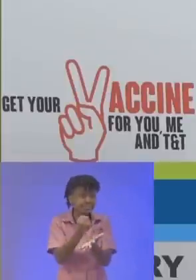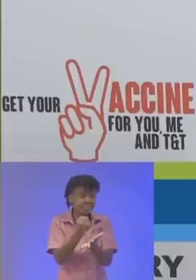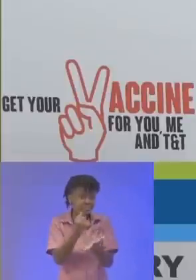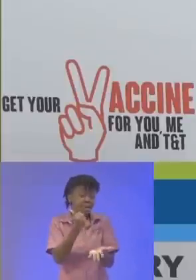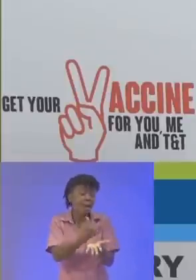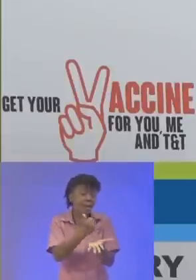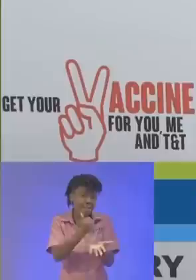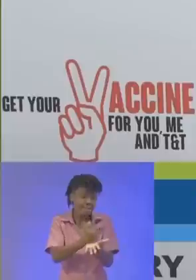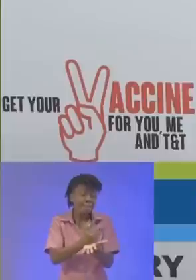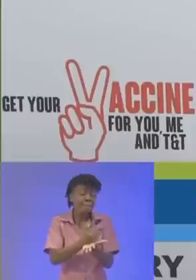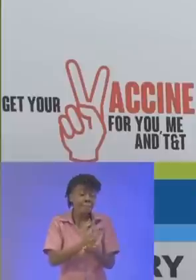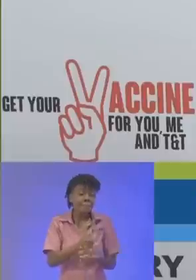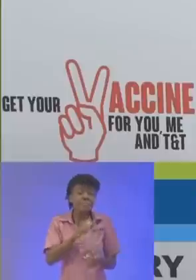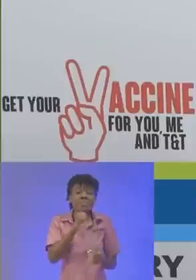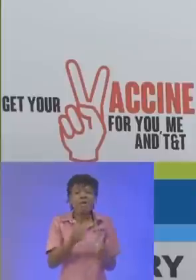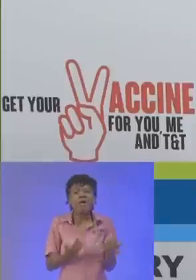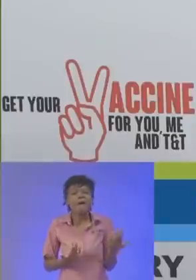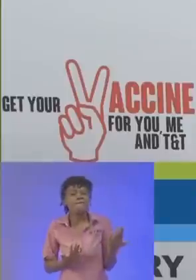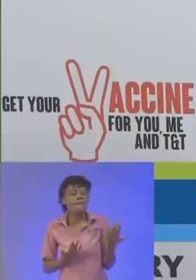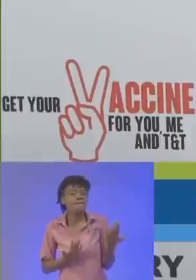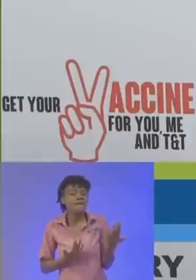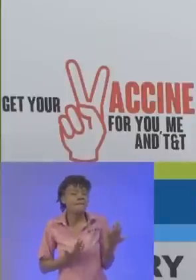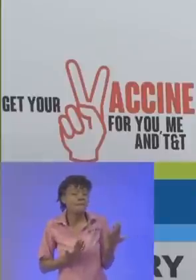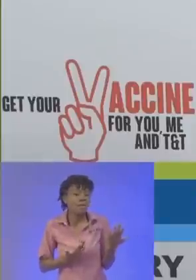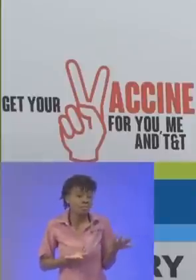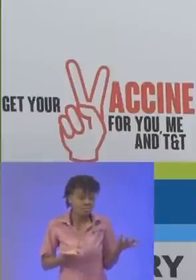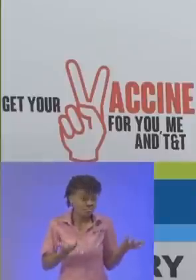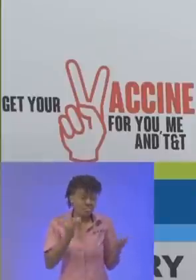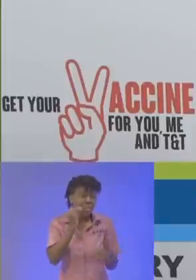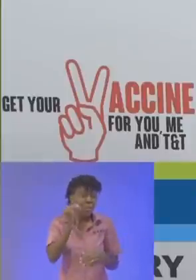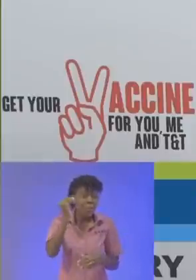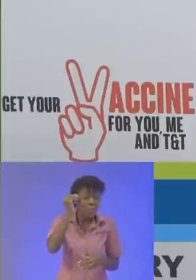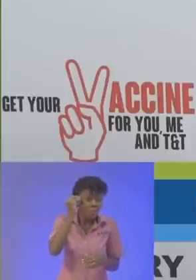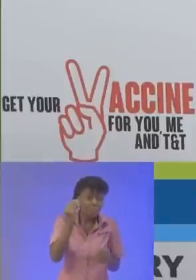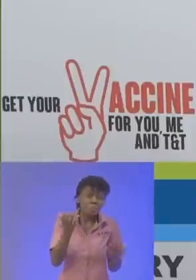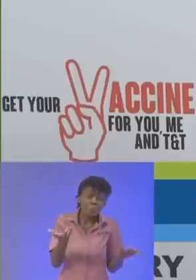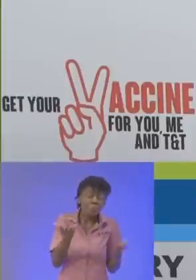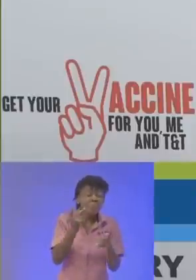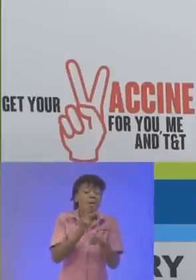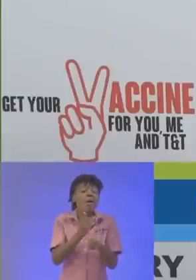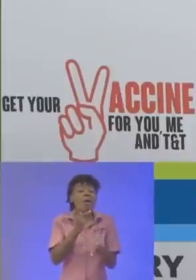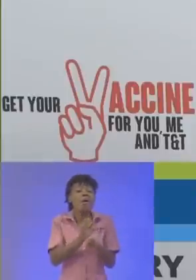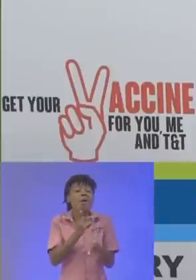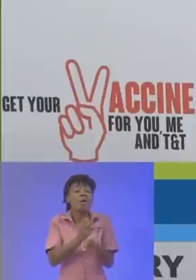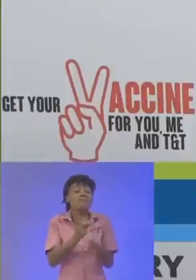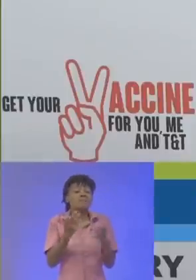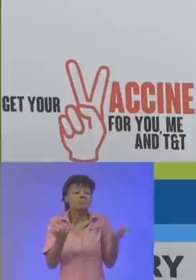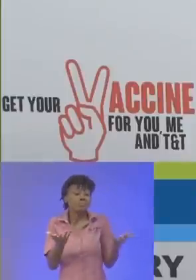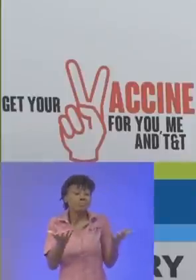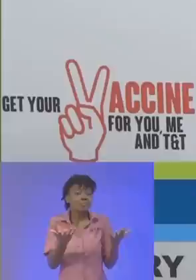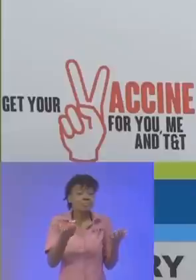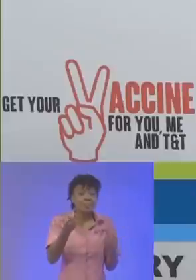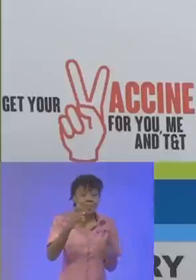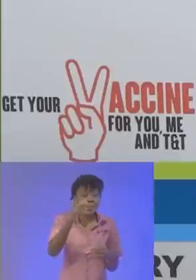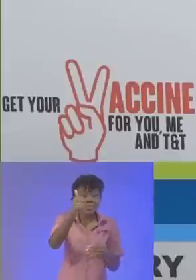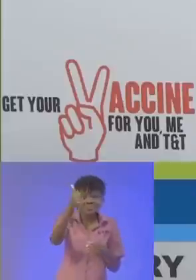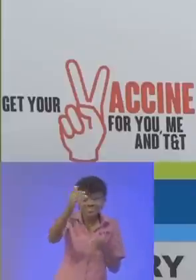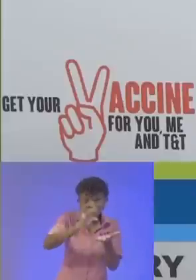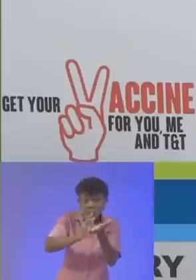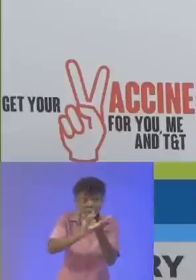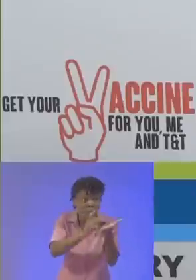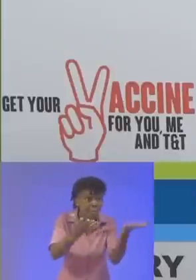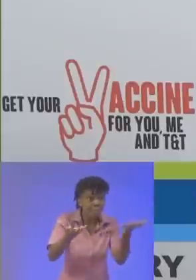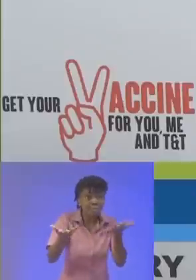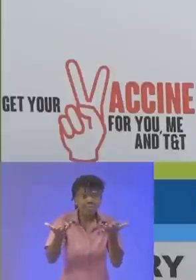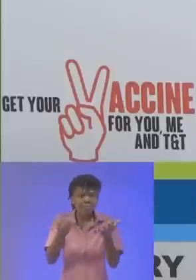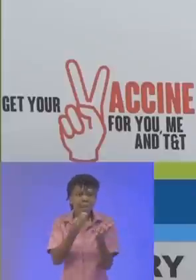because reliance on treatment at home or reliance on treatment that has not been confirmed or approved